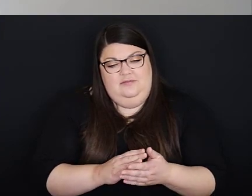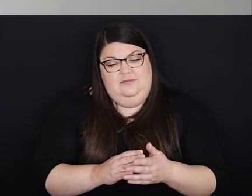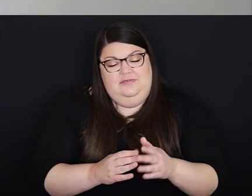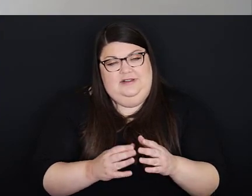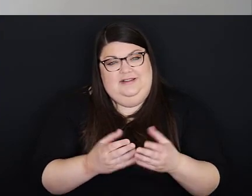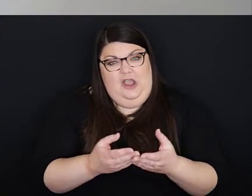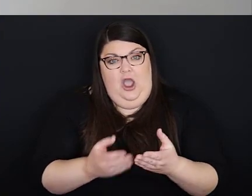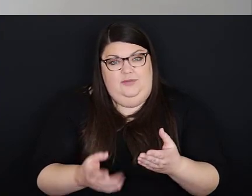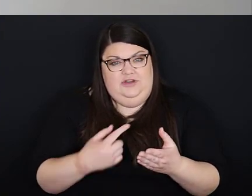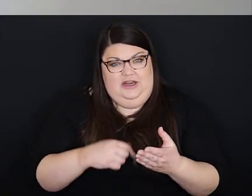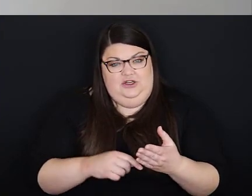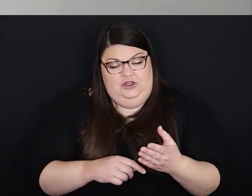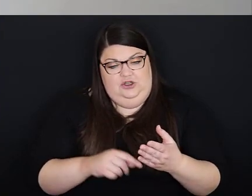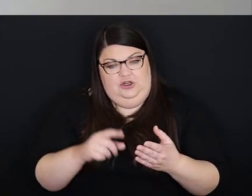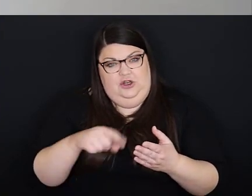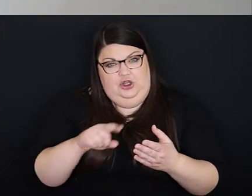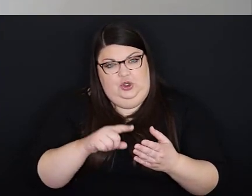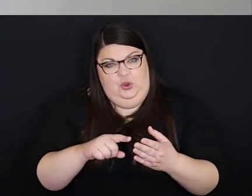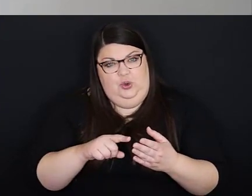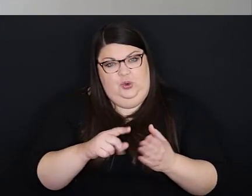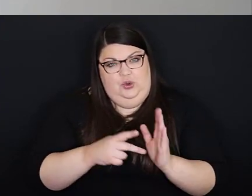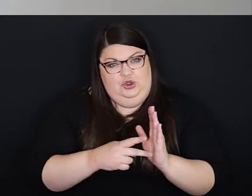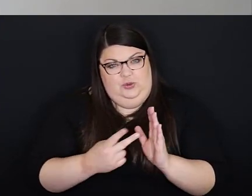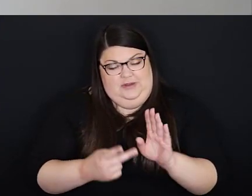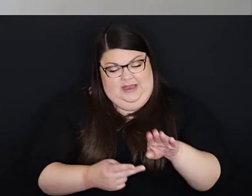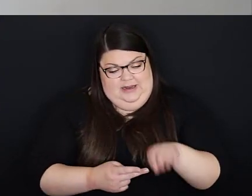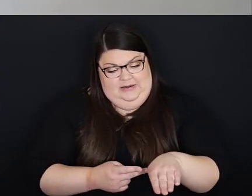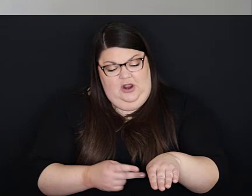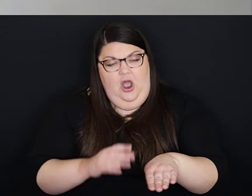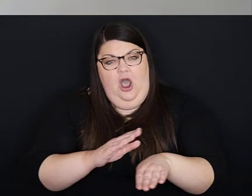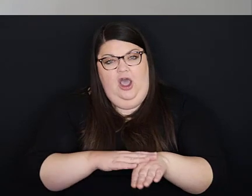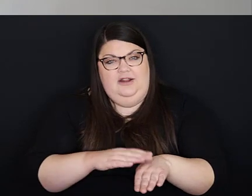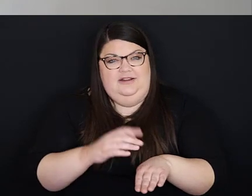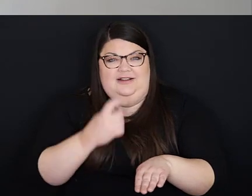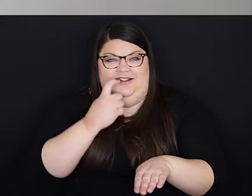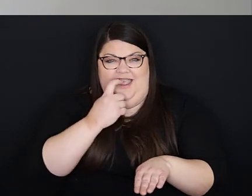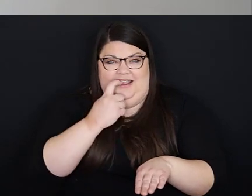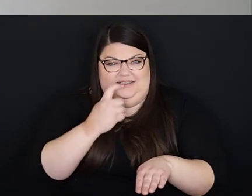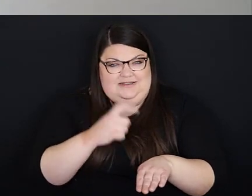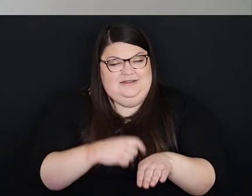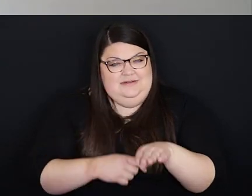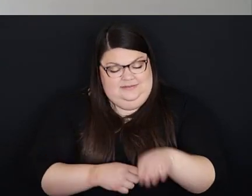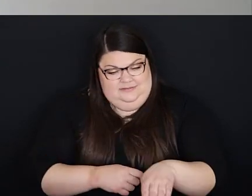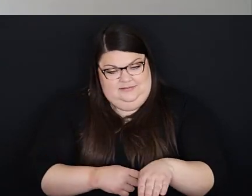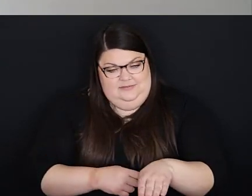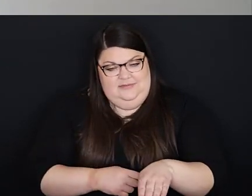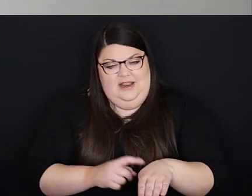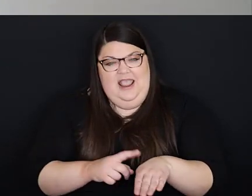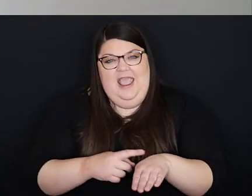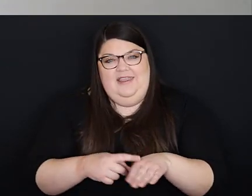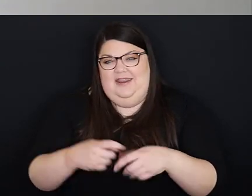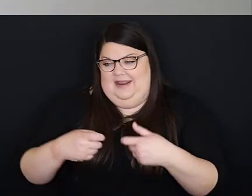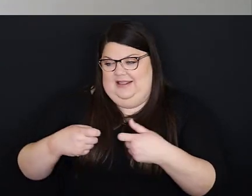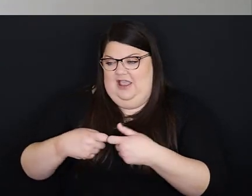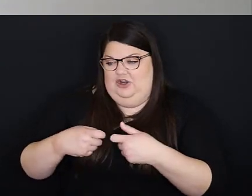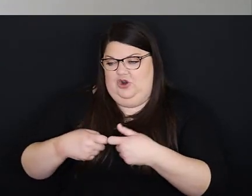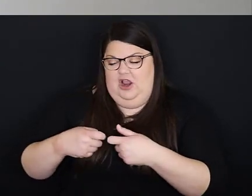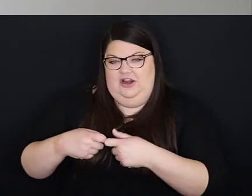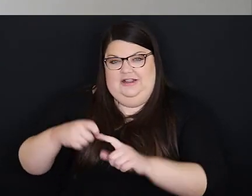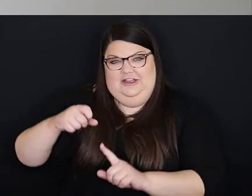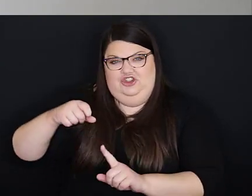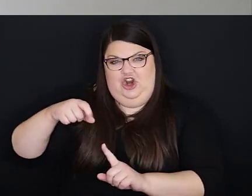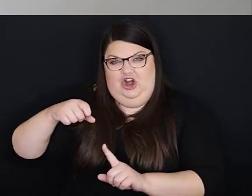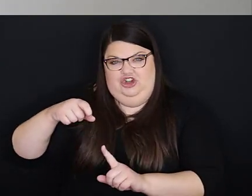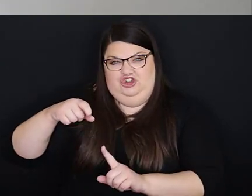the object you're going to duplicate is on the glass, and it's electronically